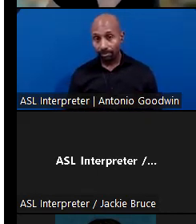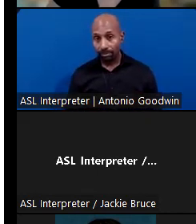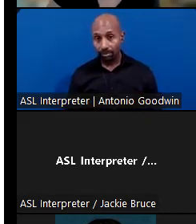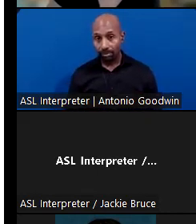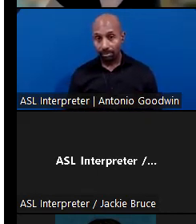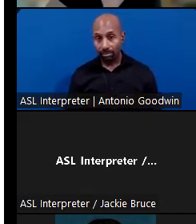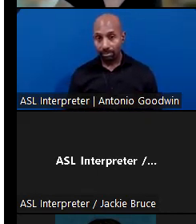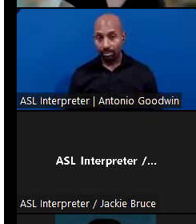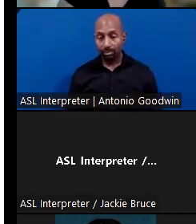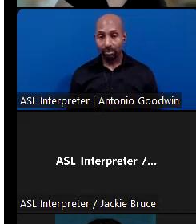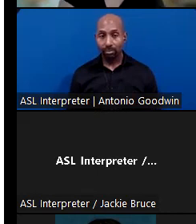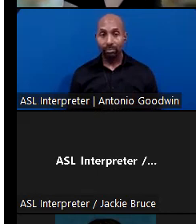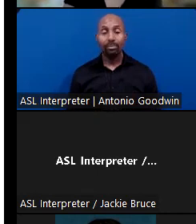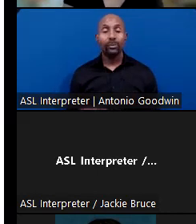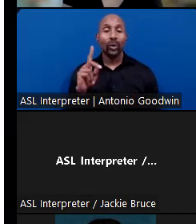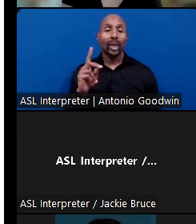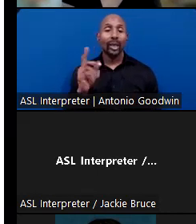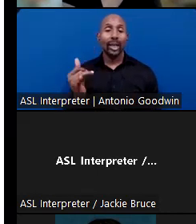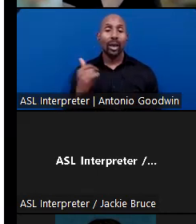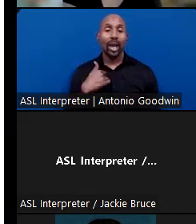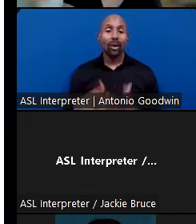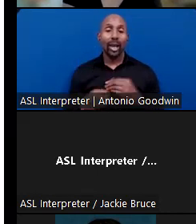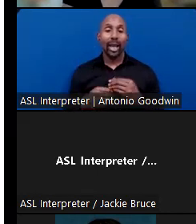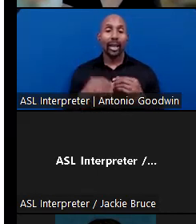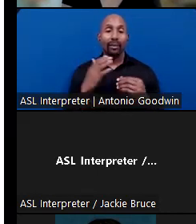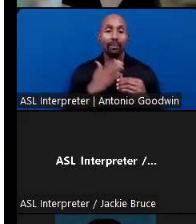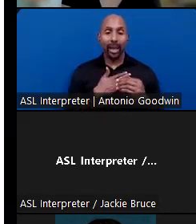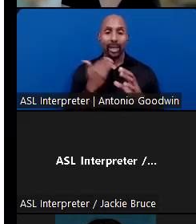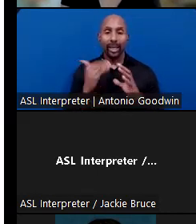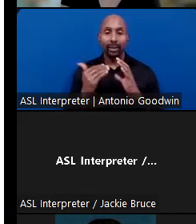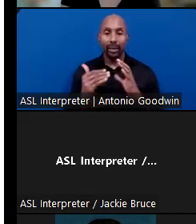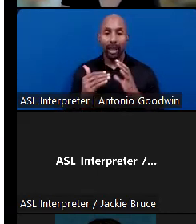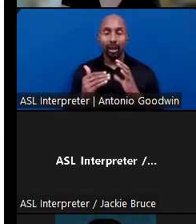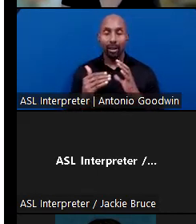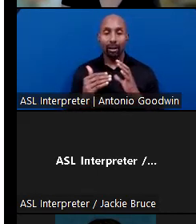Okay, I'm going to put my email in the chat, because again, if you